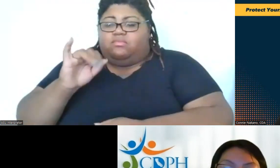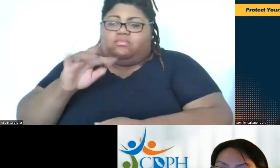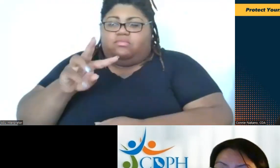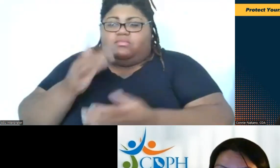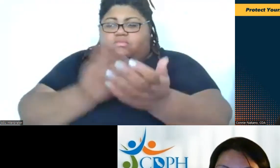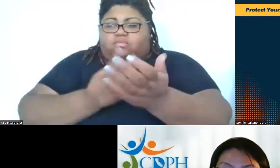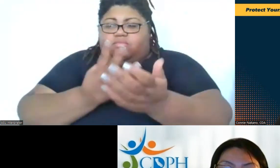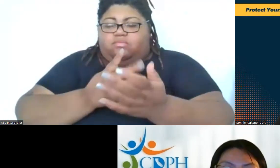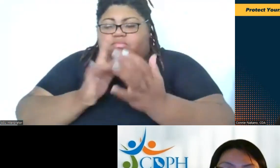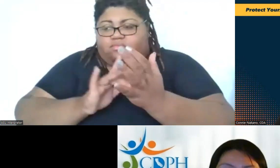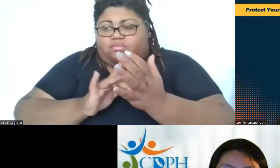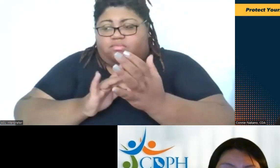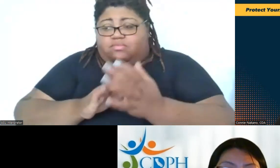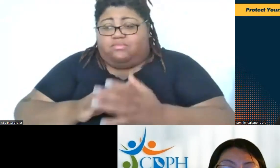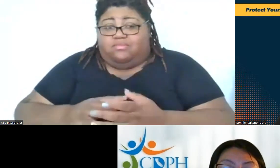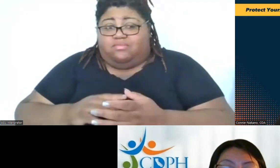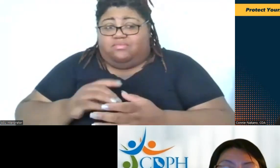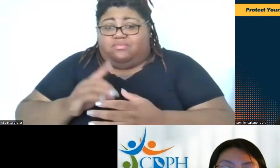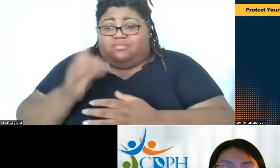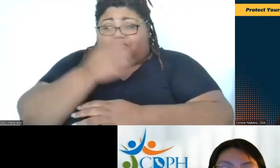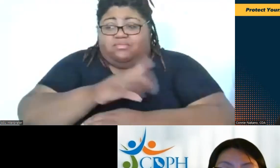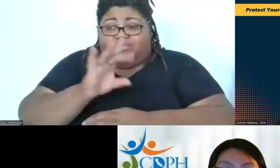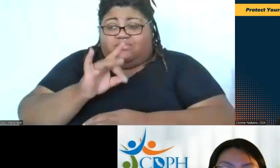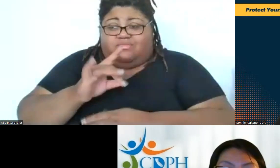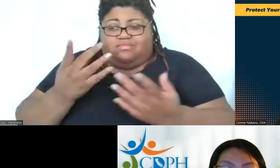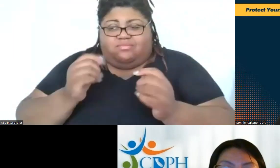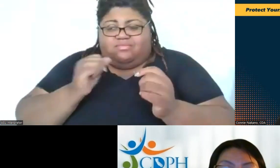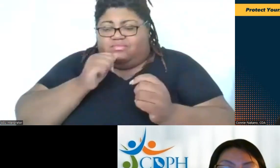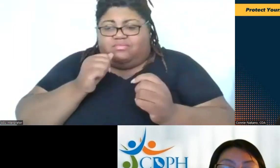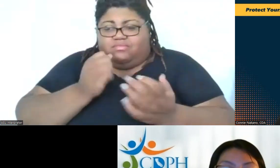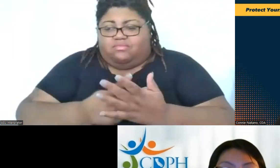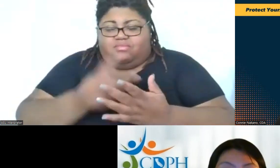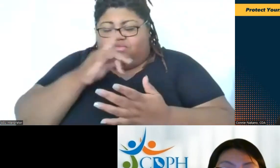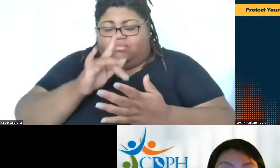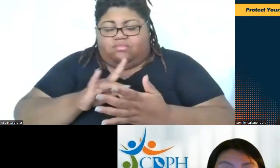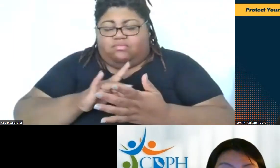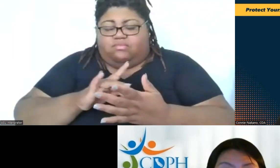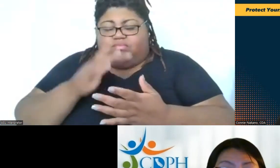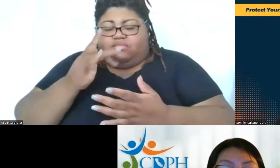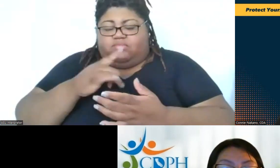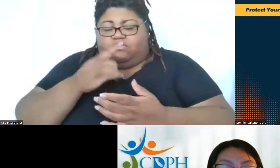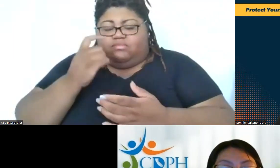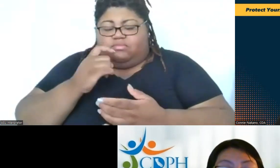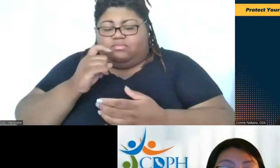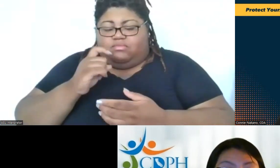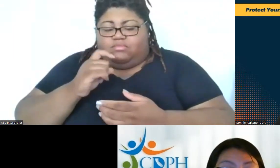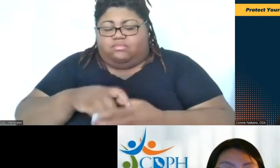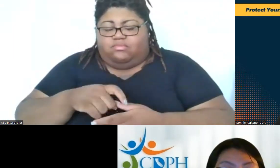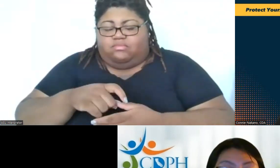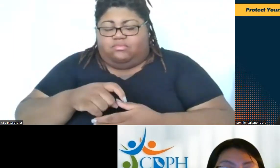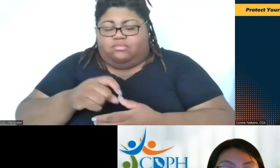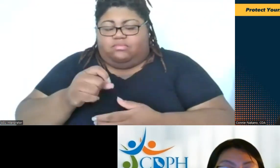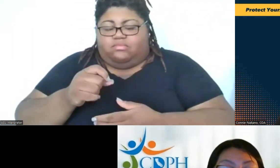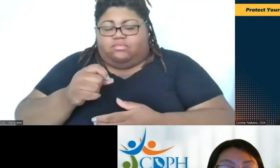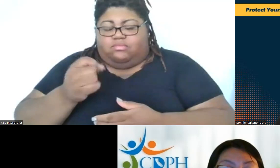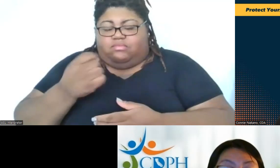then you technically don't qualify for treatment because the drugs were approved to be taken within that narrow window. The mechanism of